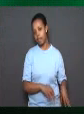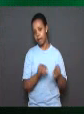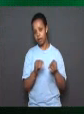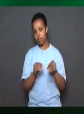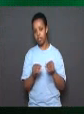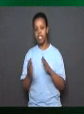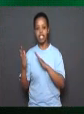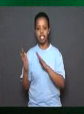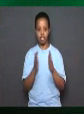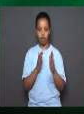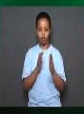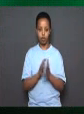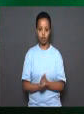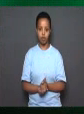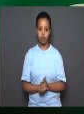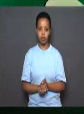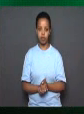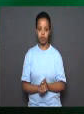Students, let's get ready.